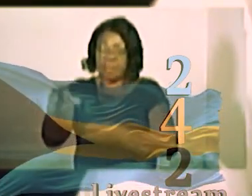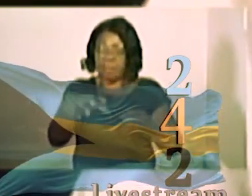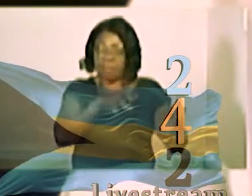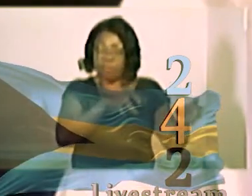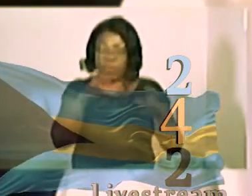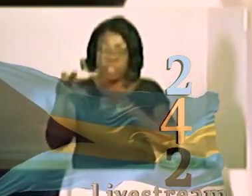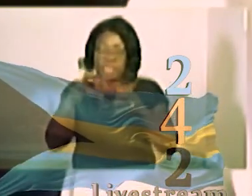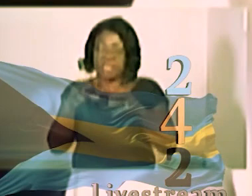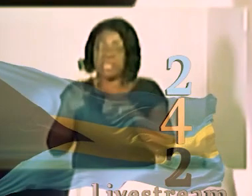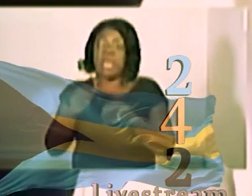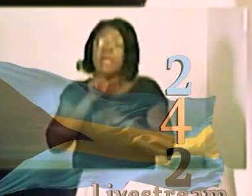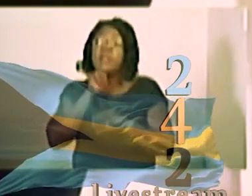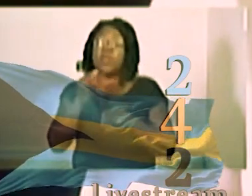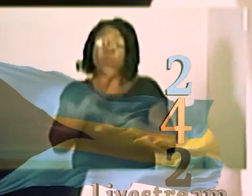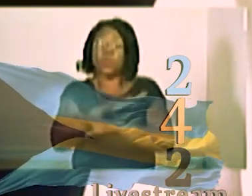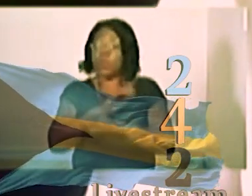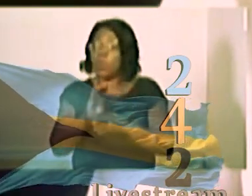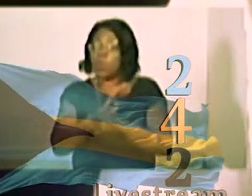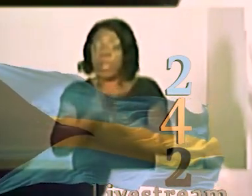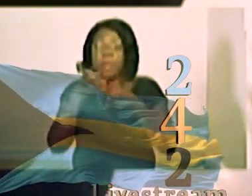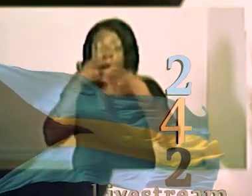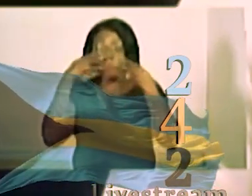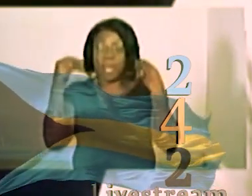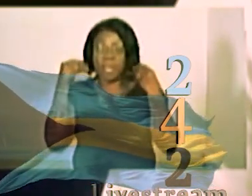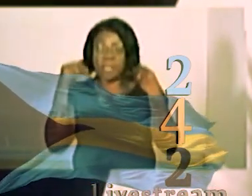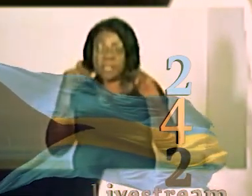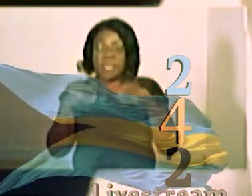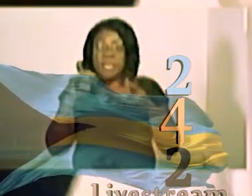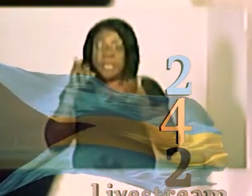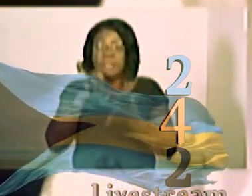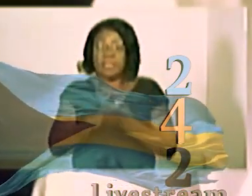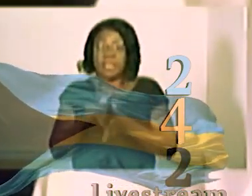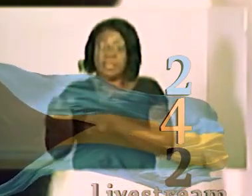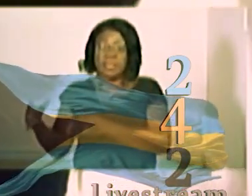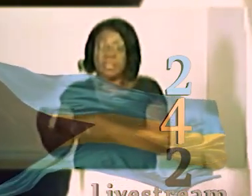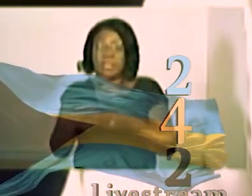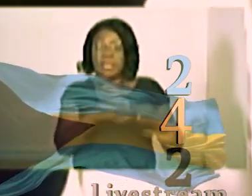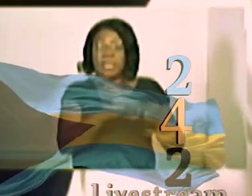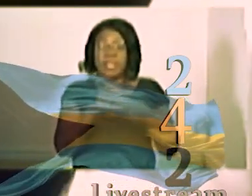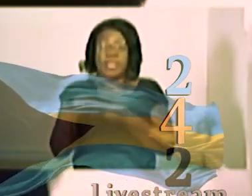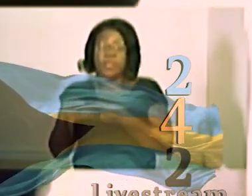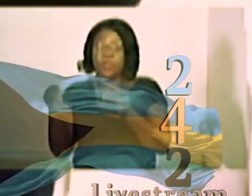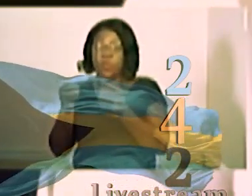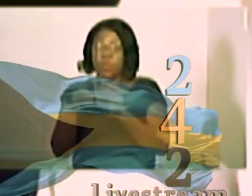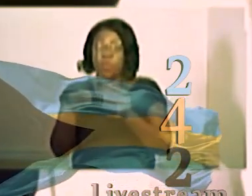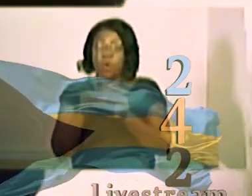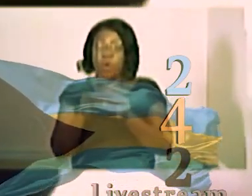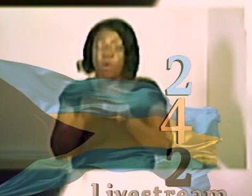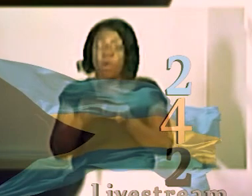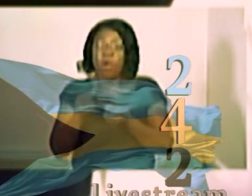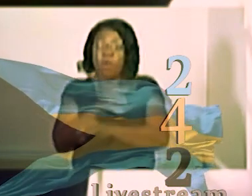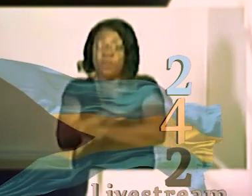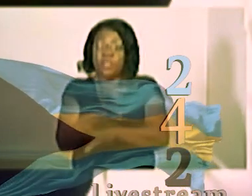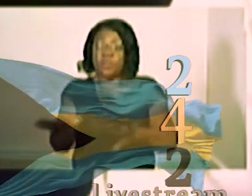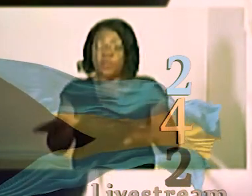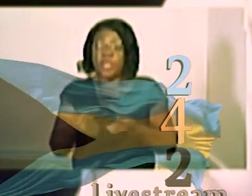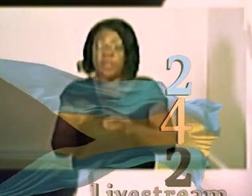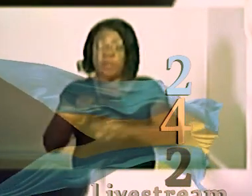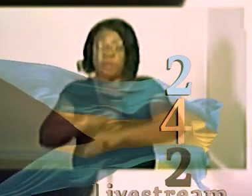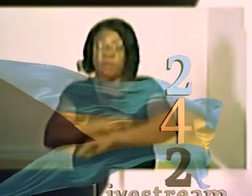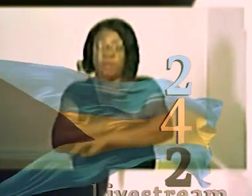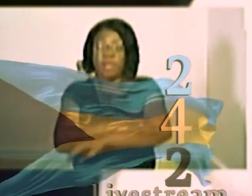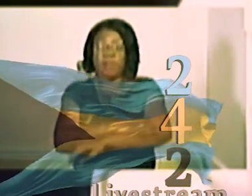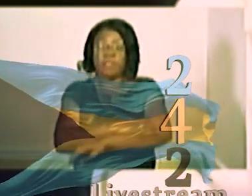social distancing, and health officials are already concerned that that could lead to even more of a resurgence in